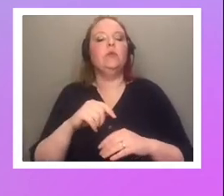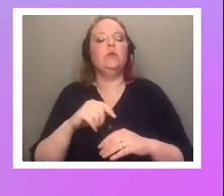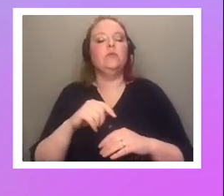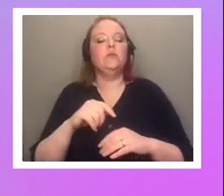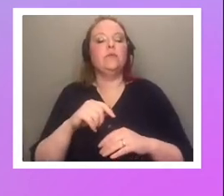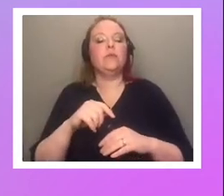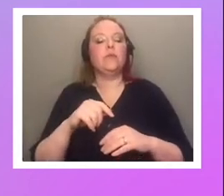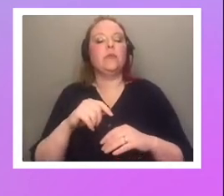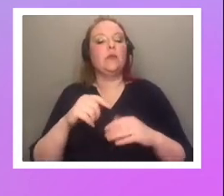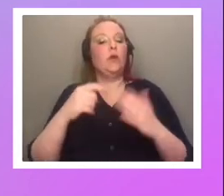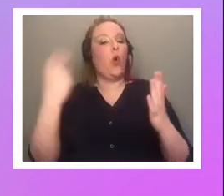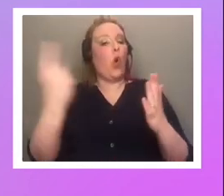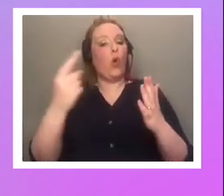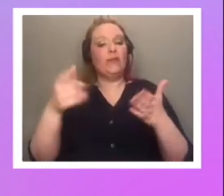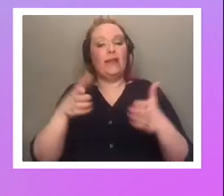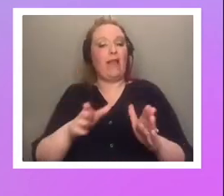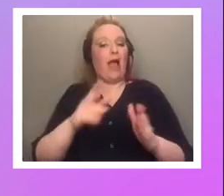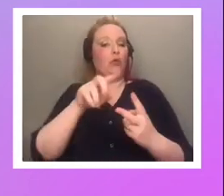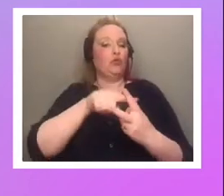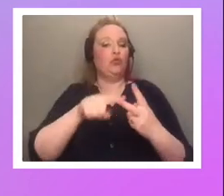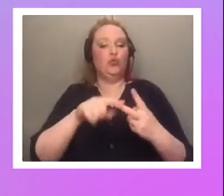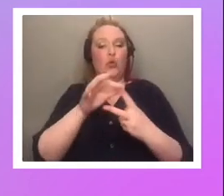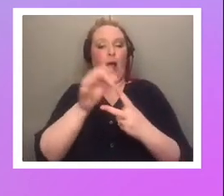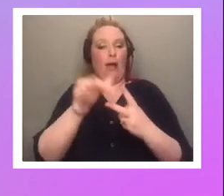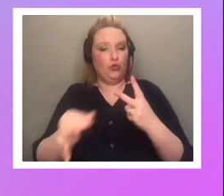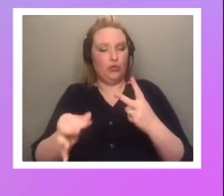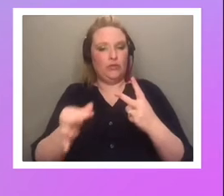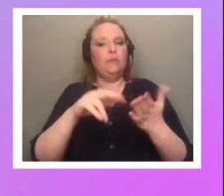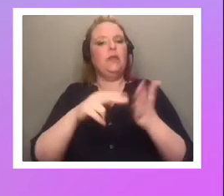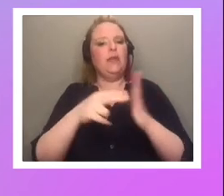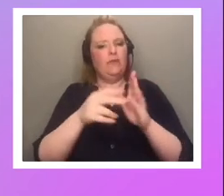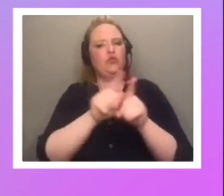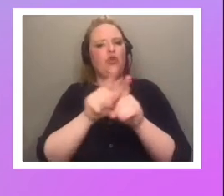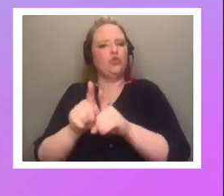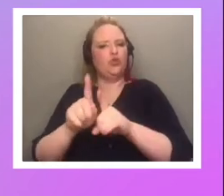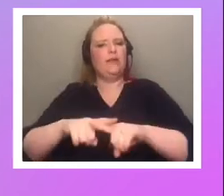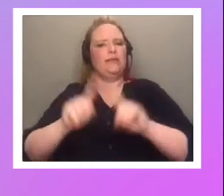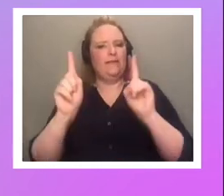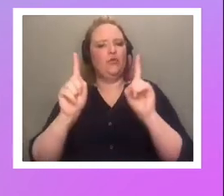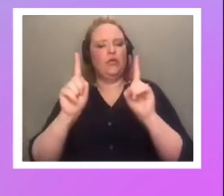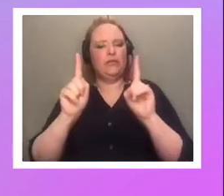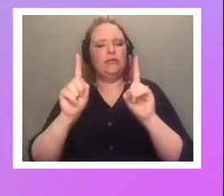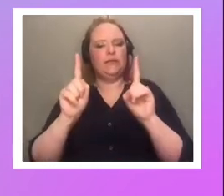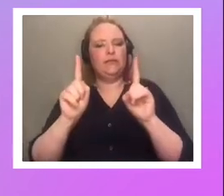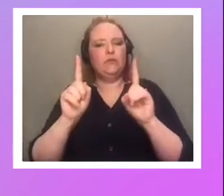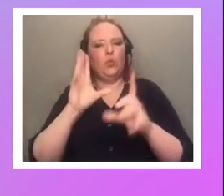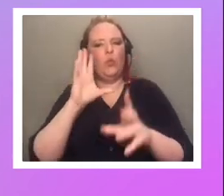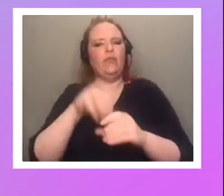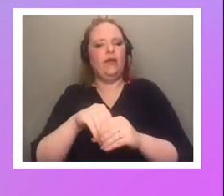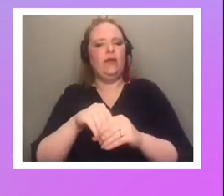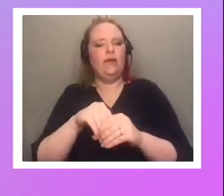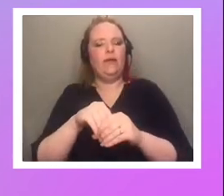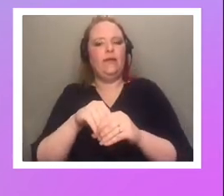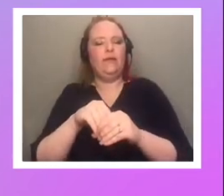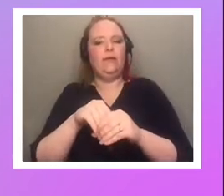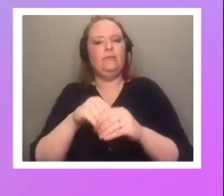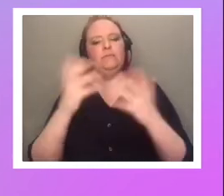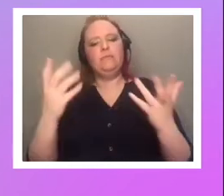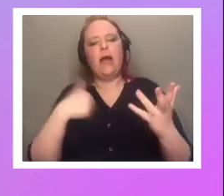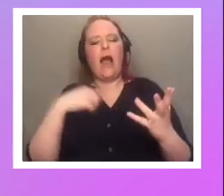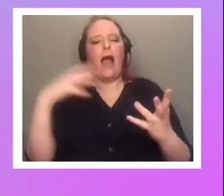And since you can only get one of two options, there's also a difference in, I